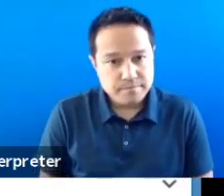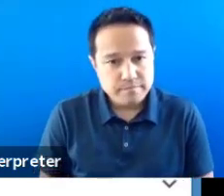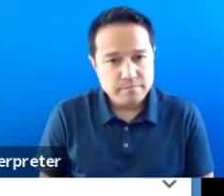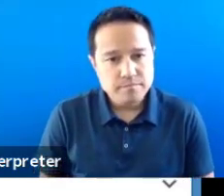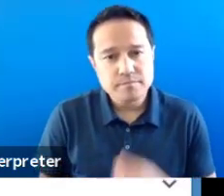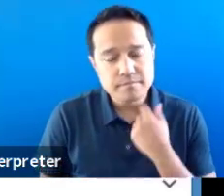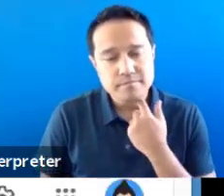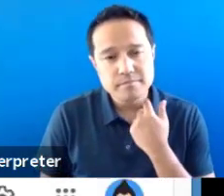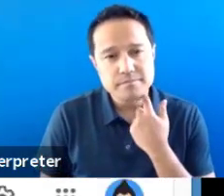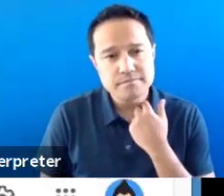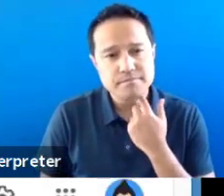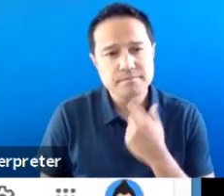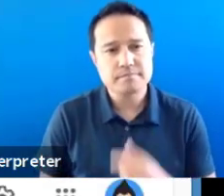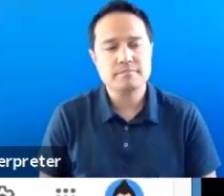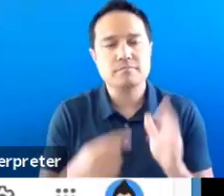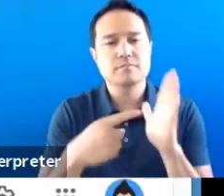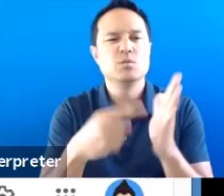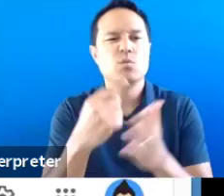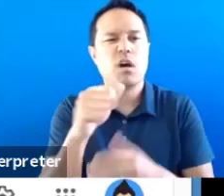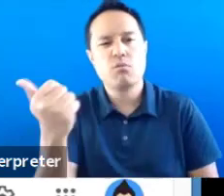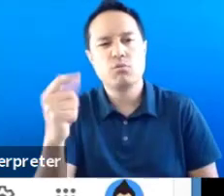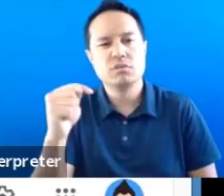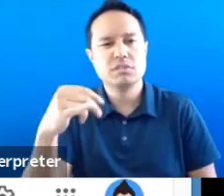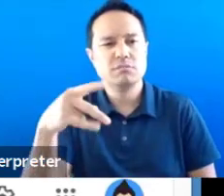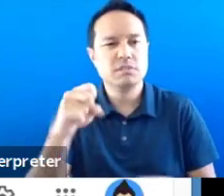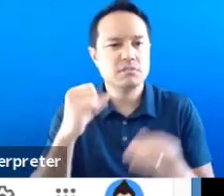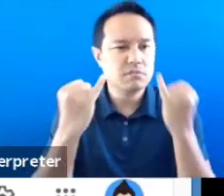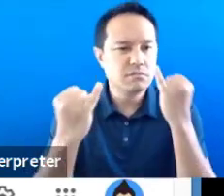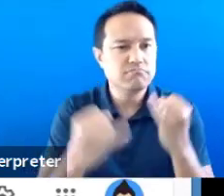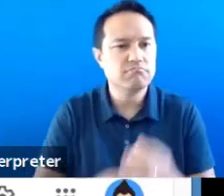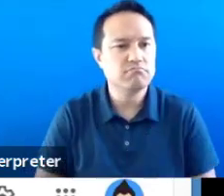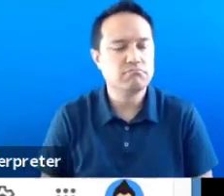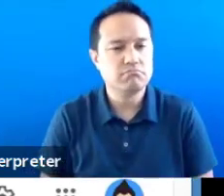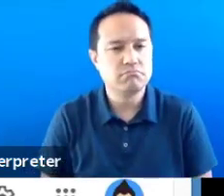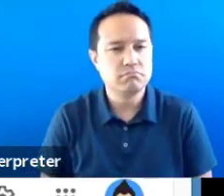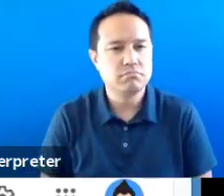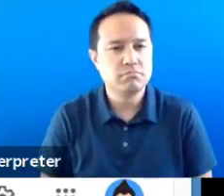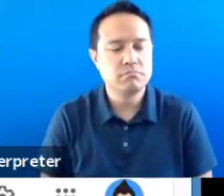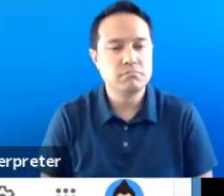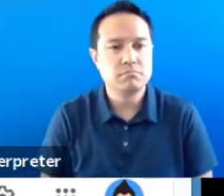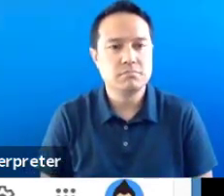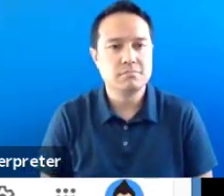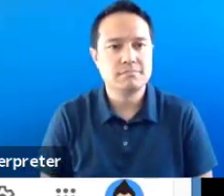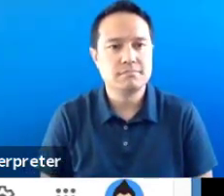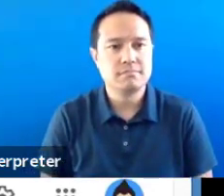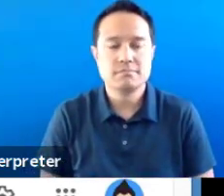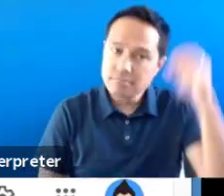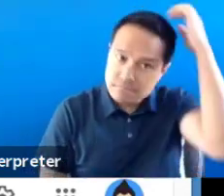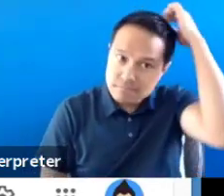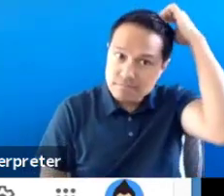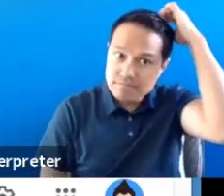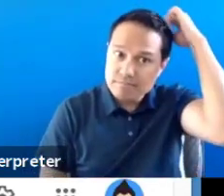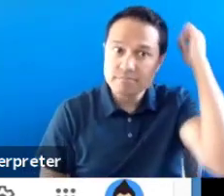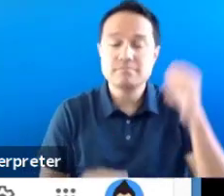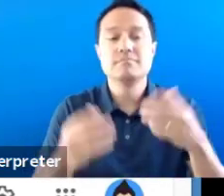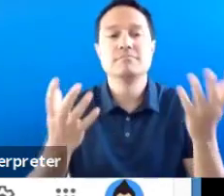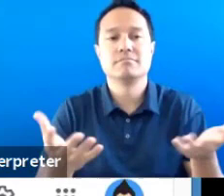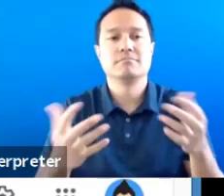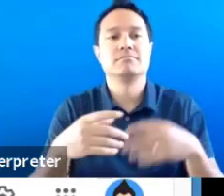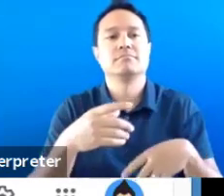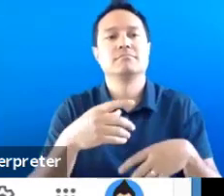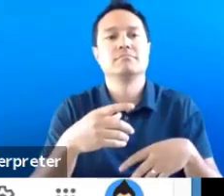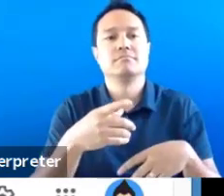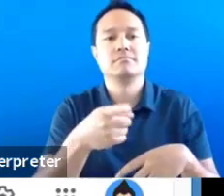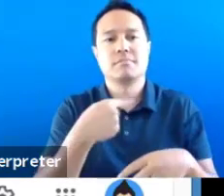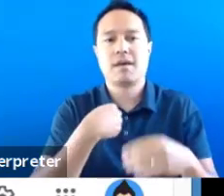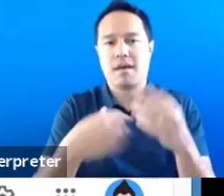and show you some other tips and tricks and resources I pushed in here. So here's an activity that I added that's